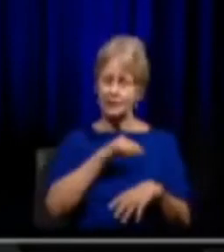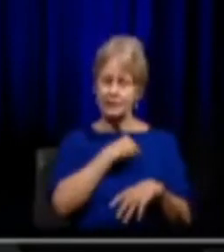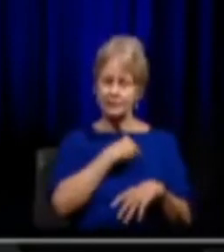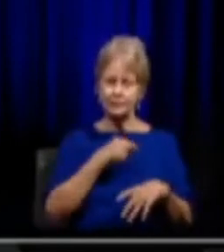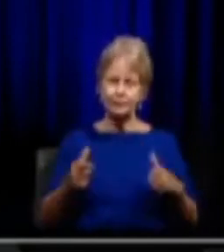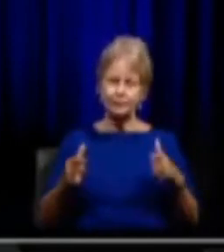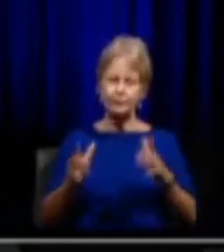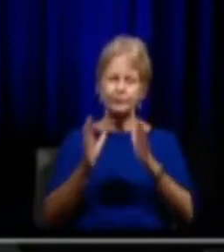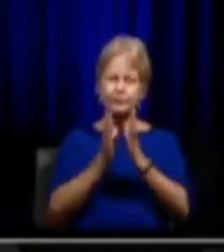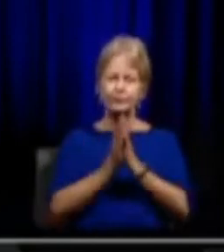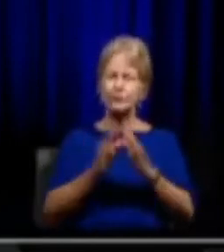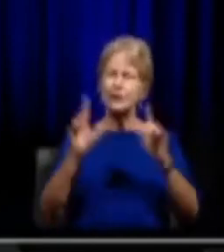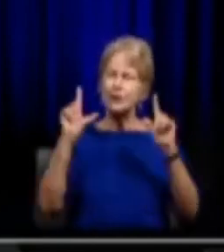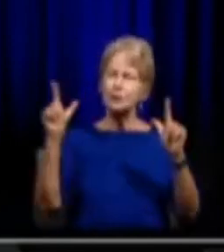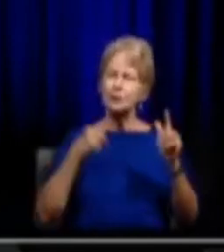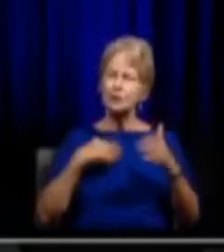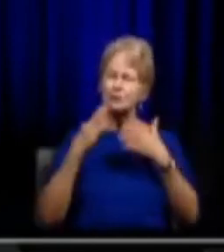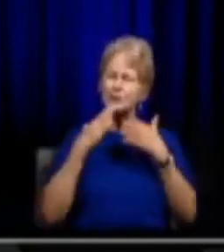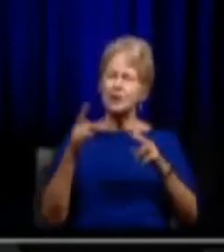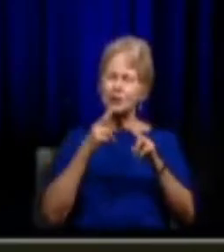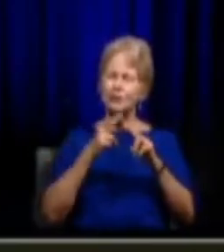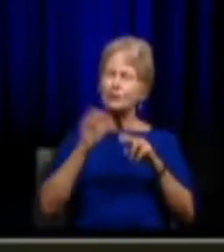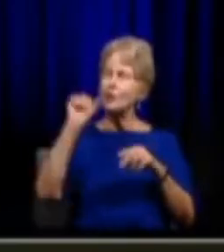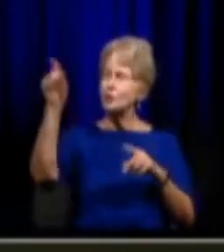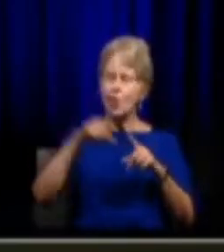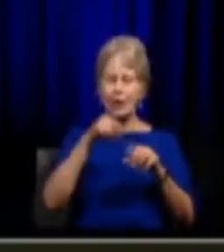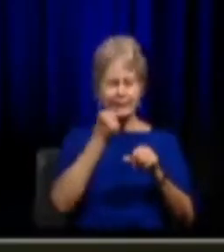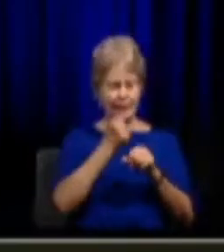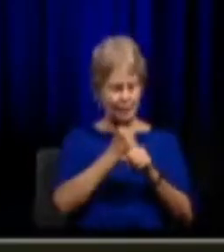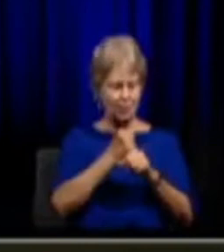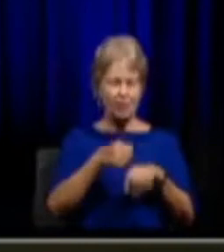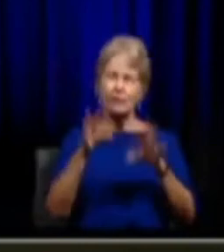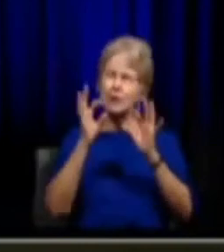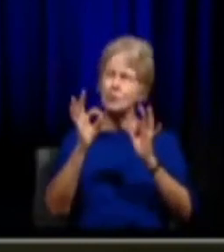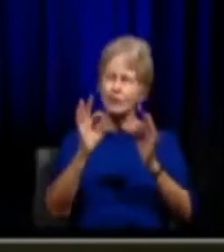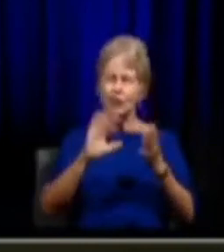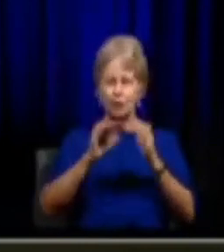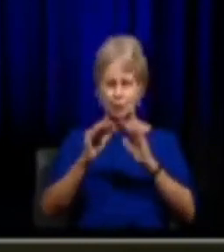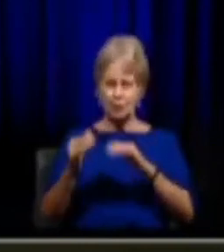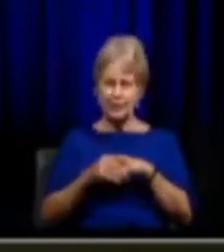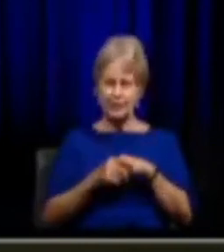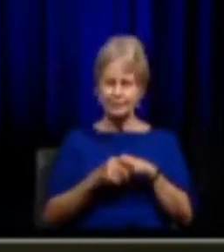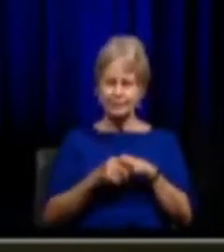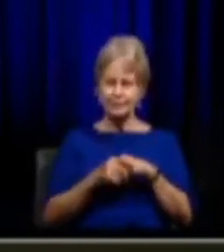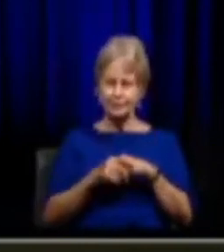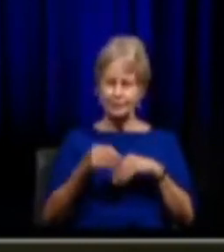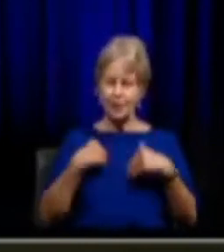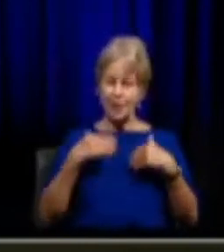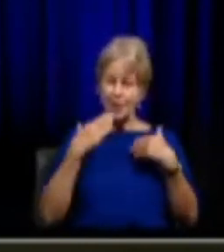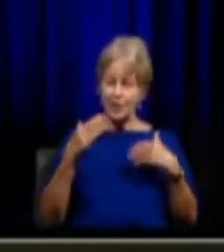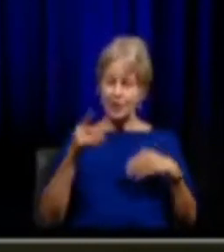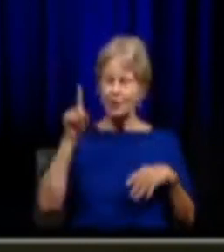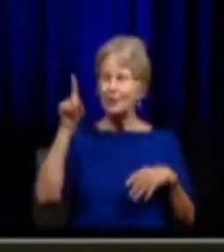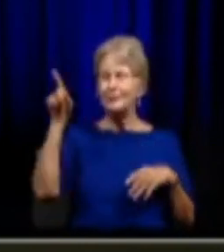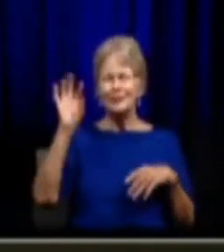Lord, I thank you for your example of what community is, your perfect example. I thank you that you don't expect